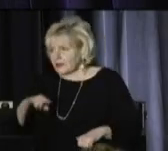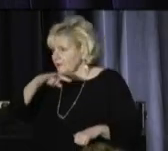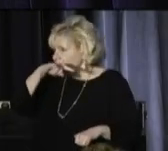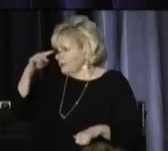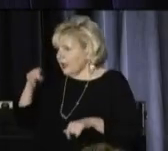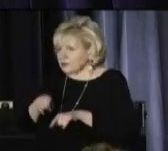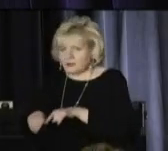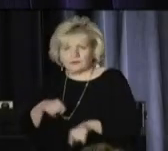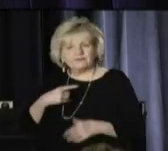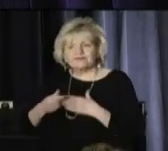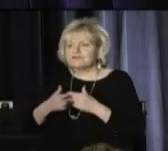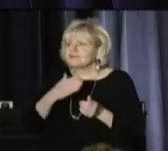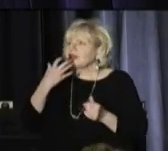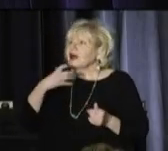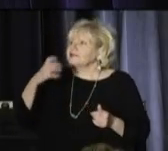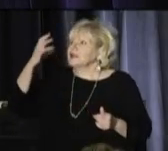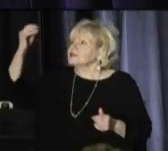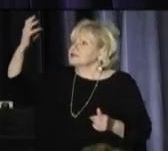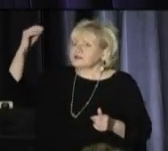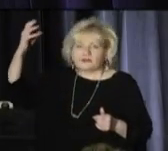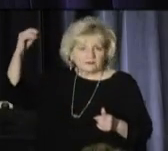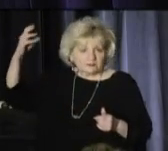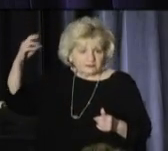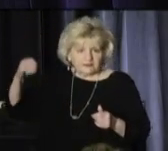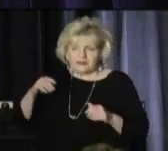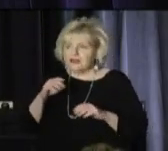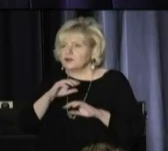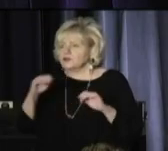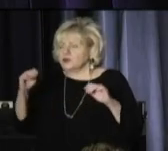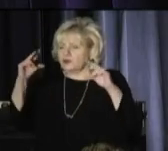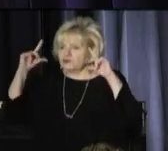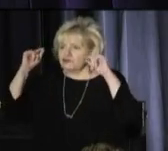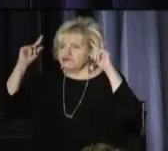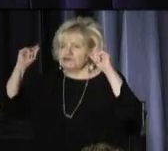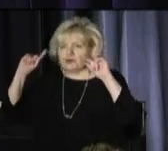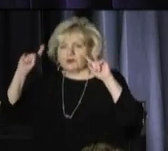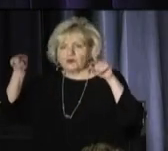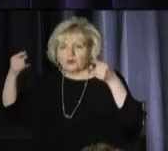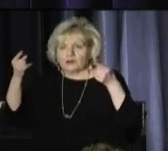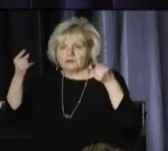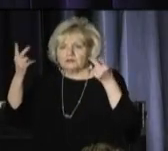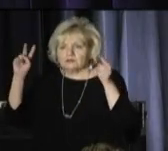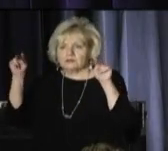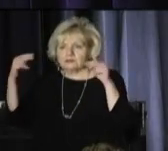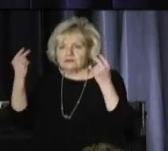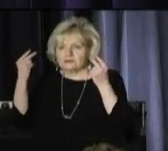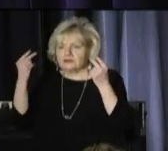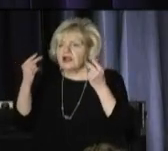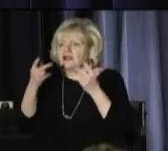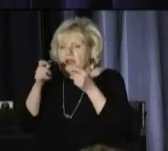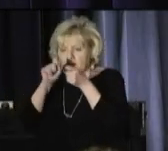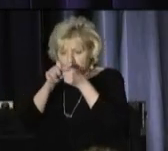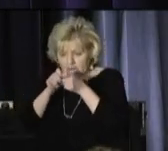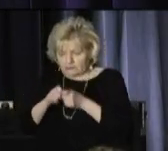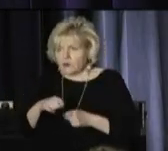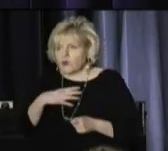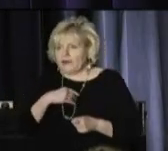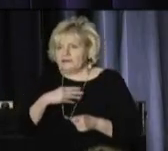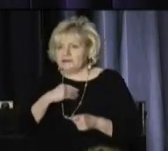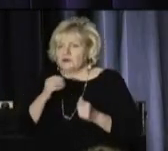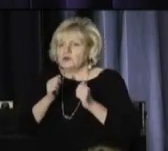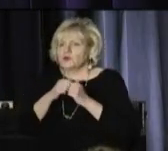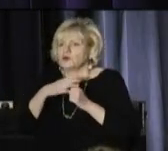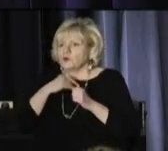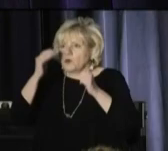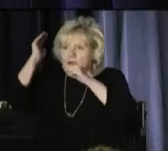despite the heat outside. Tia doesn't blink when she sees me. She just turns so I can button her white blouse. She wears a white head wrap